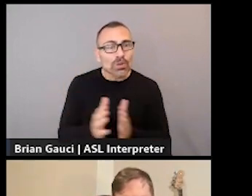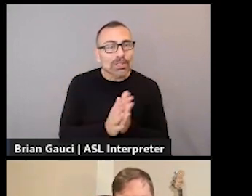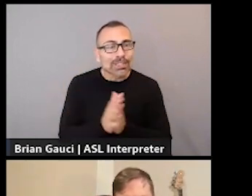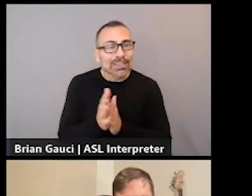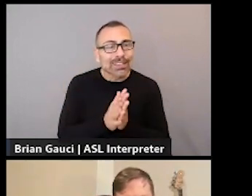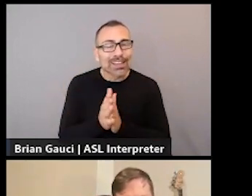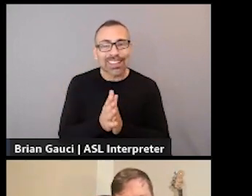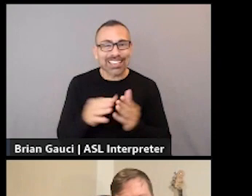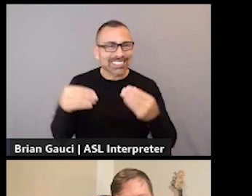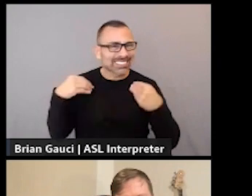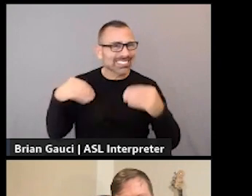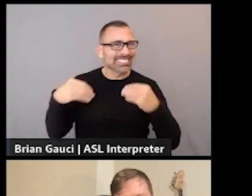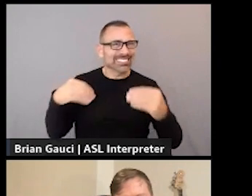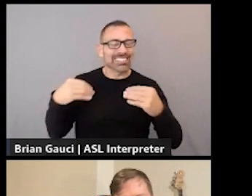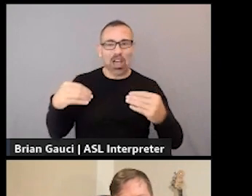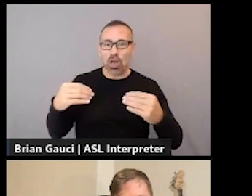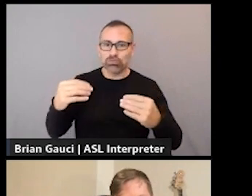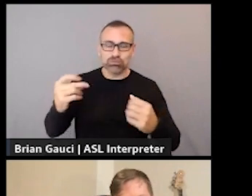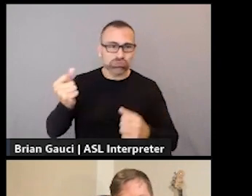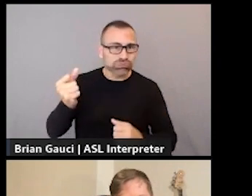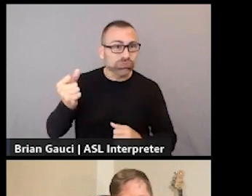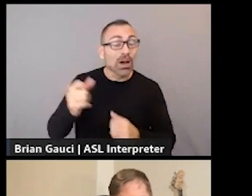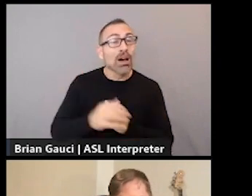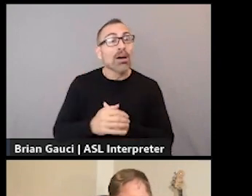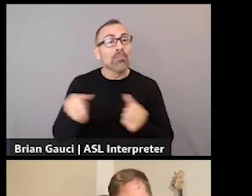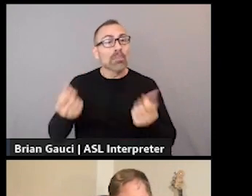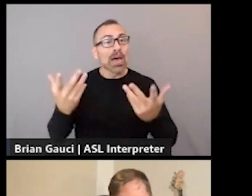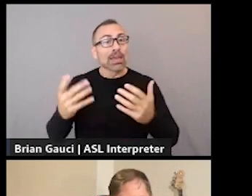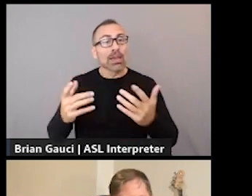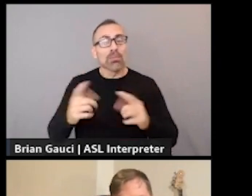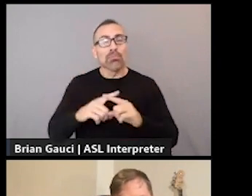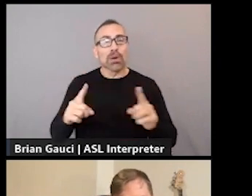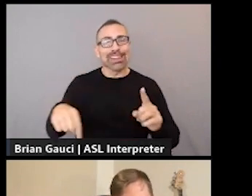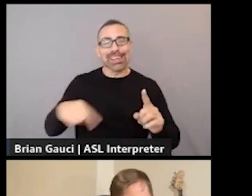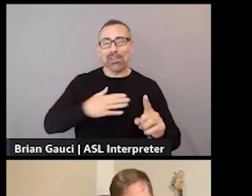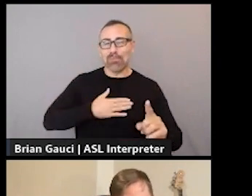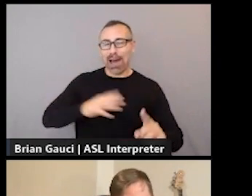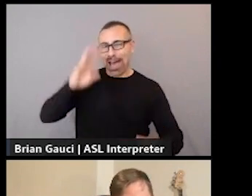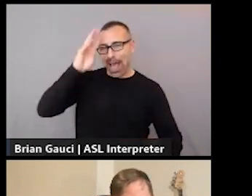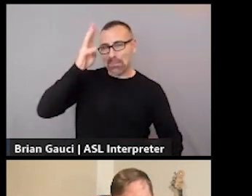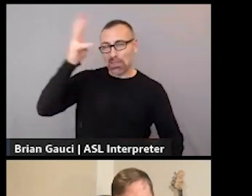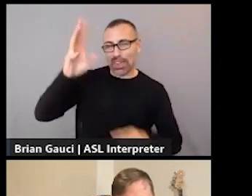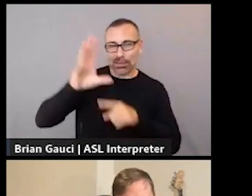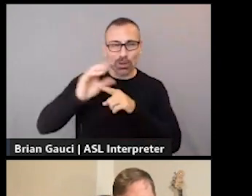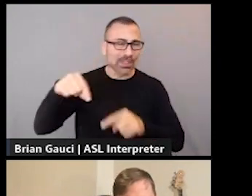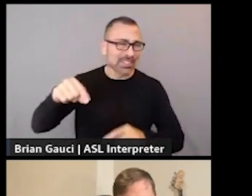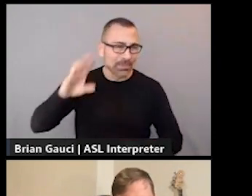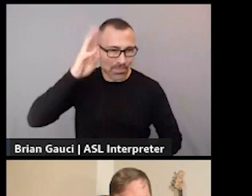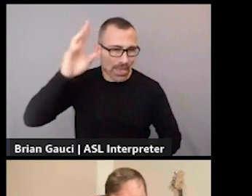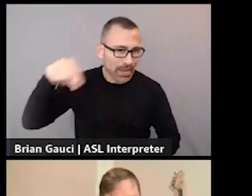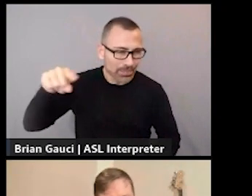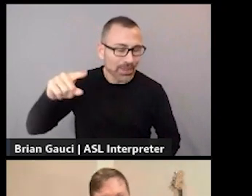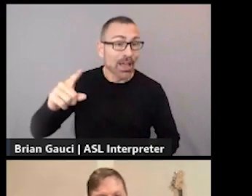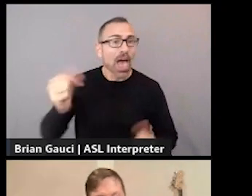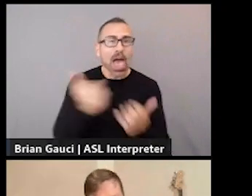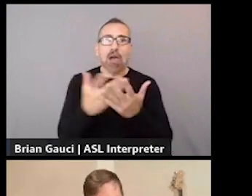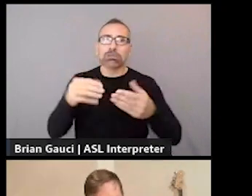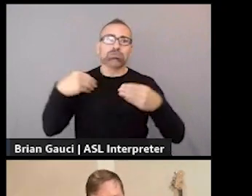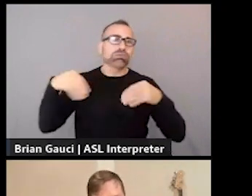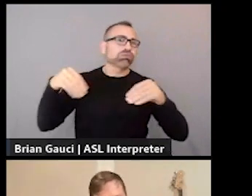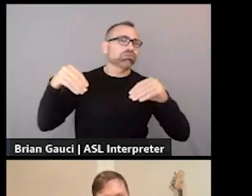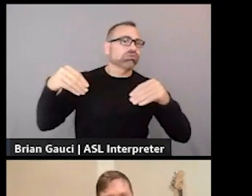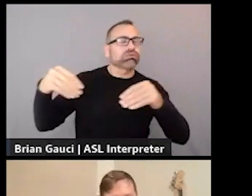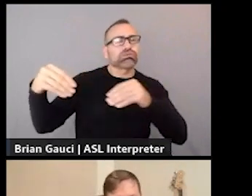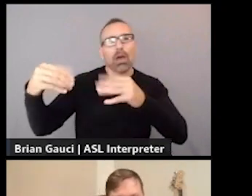bad sales and I need to fix that. But in my hypothetical company, we are blowing up. The gear is flying off the shelf, quite literally